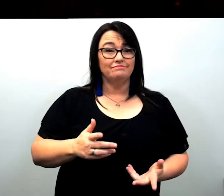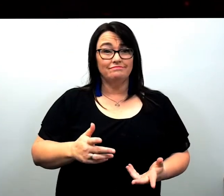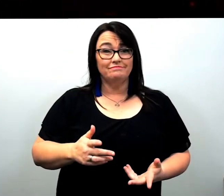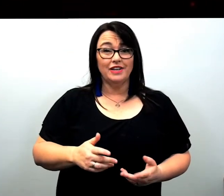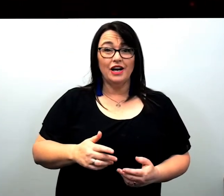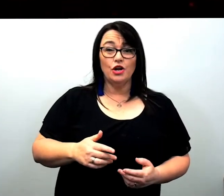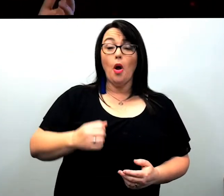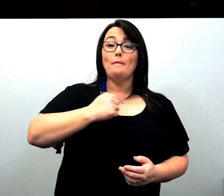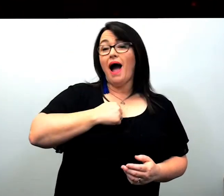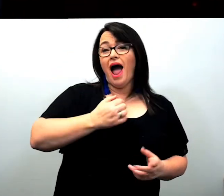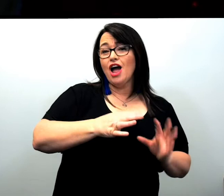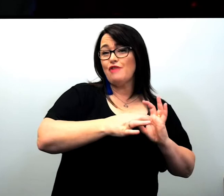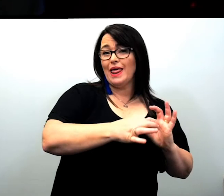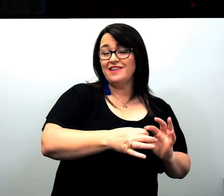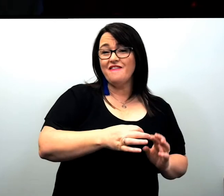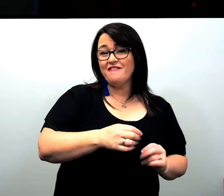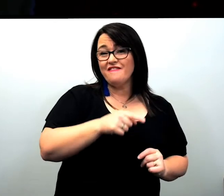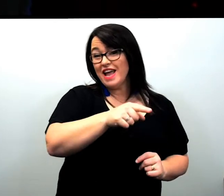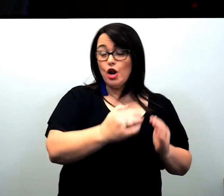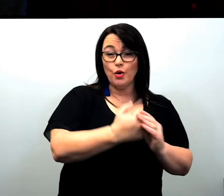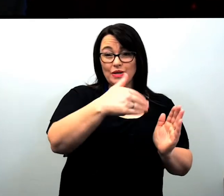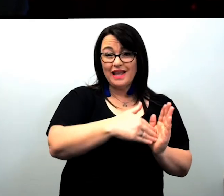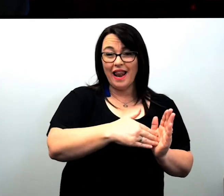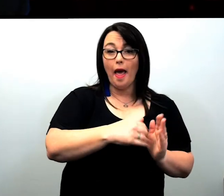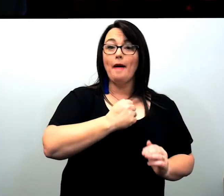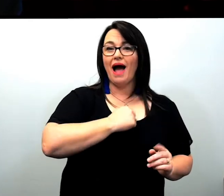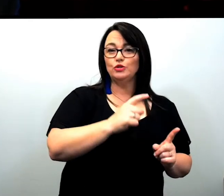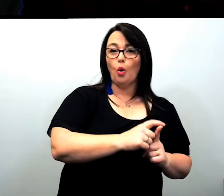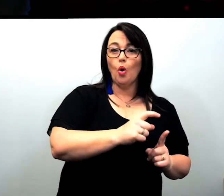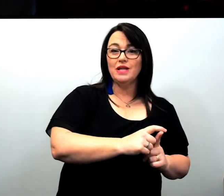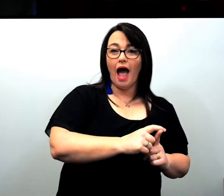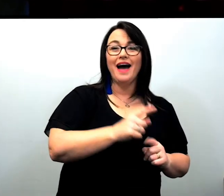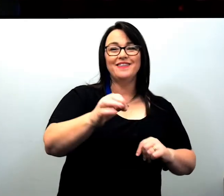my relatives, now that my daughter's married, I'm part Maori,